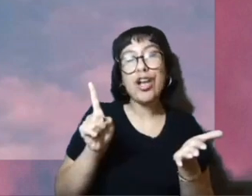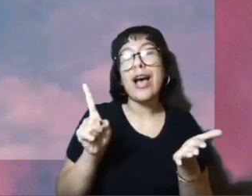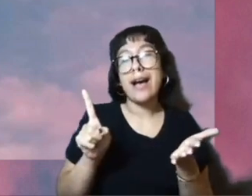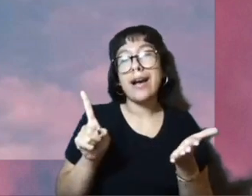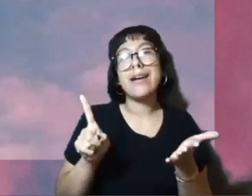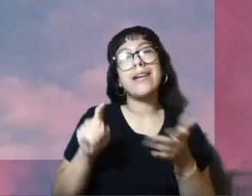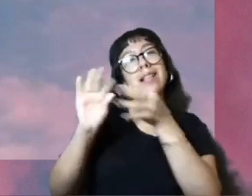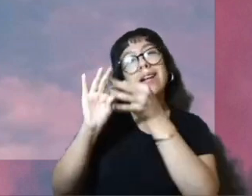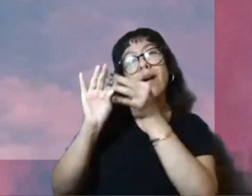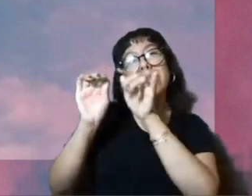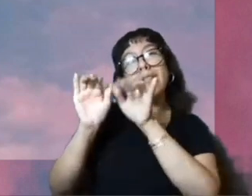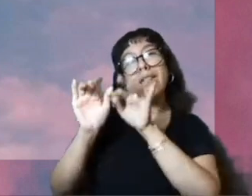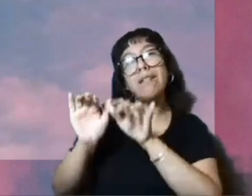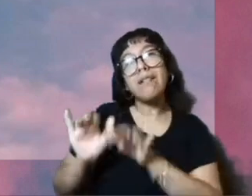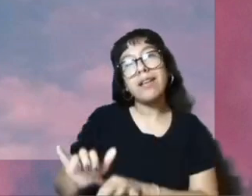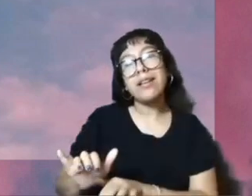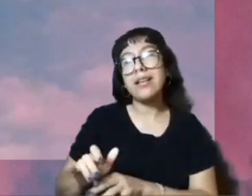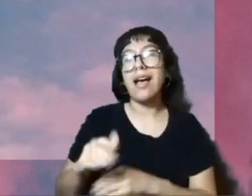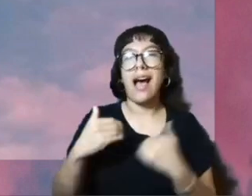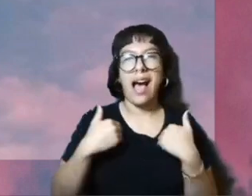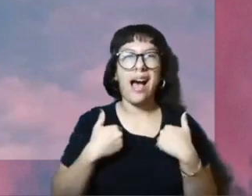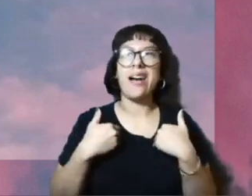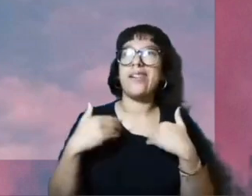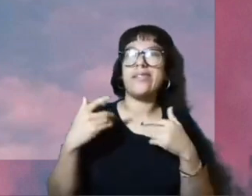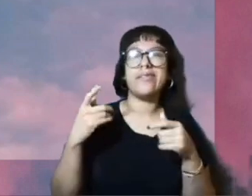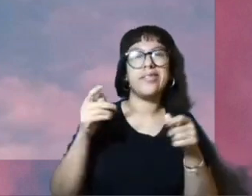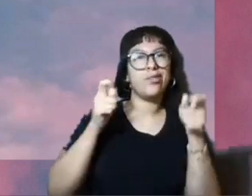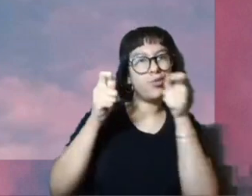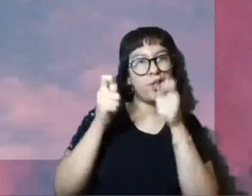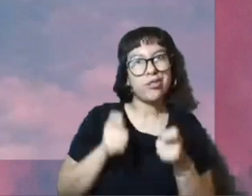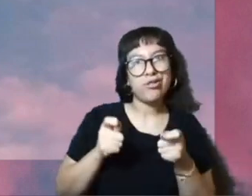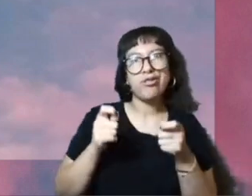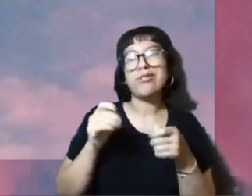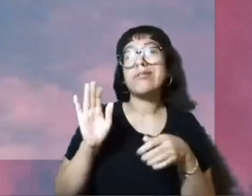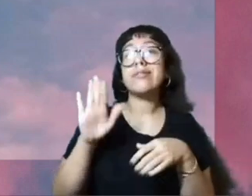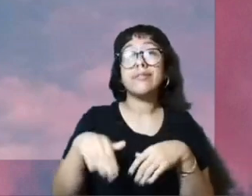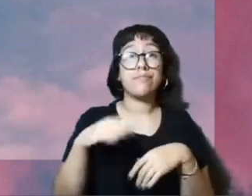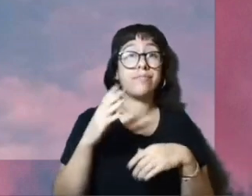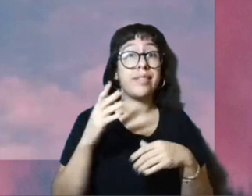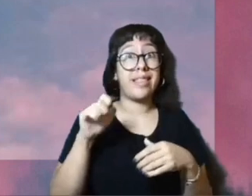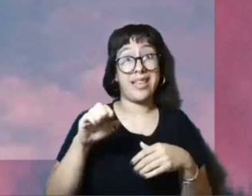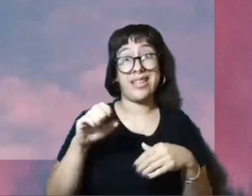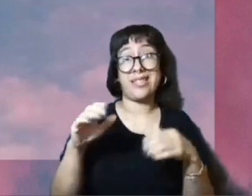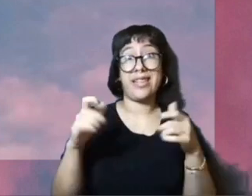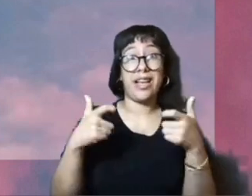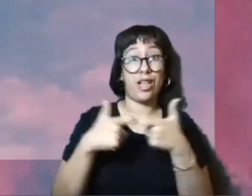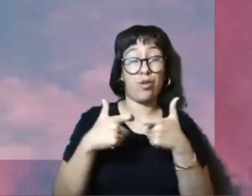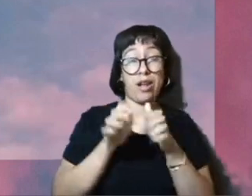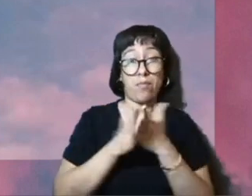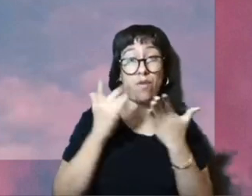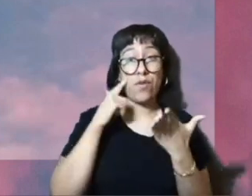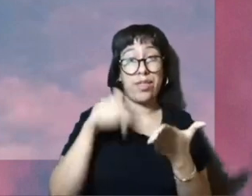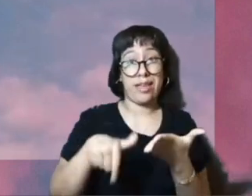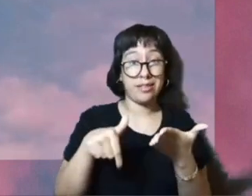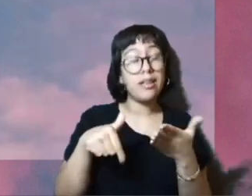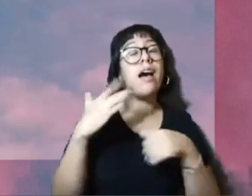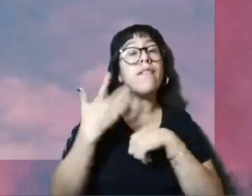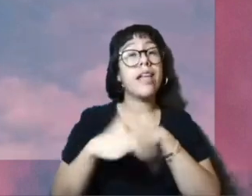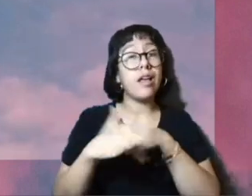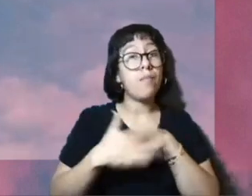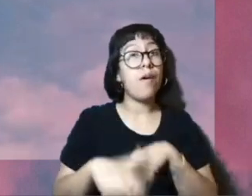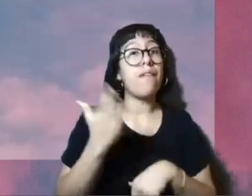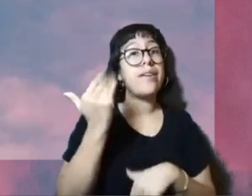the comments. We've got some instructions. If you haven't seen it already, this ebook of the anthology is available